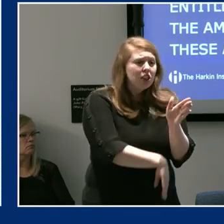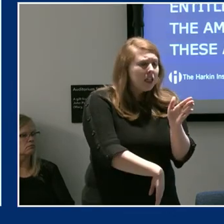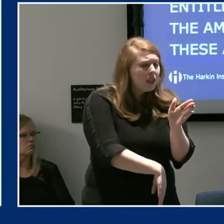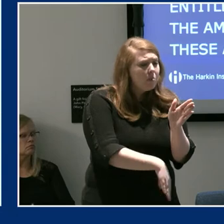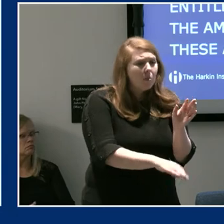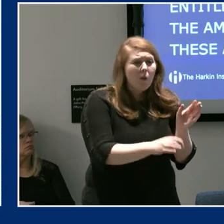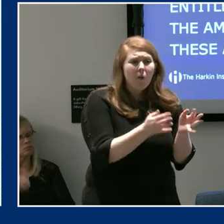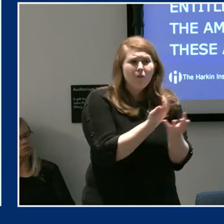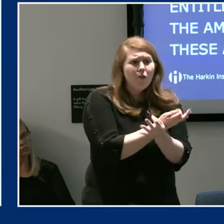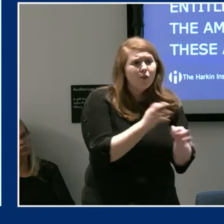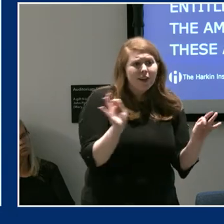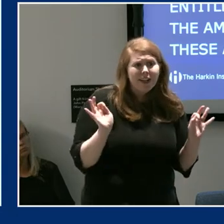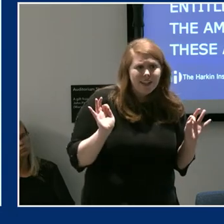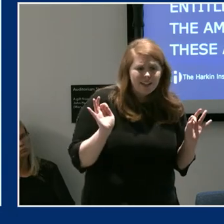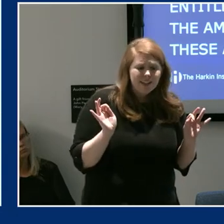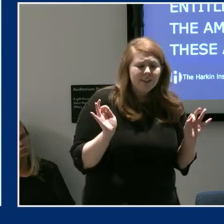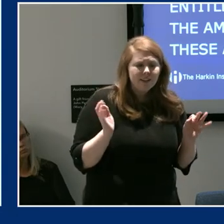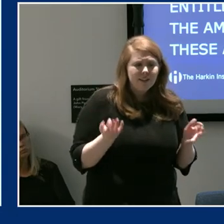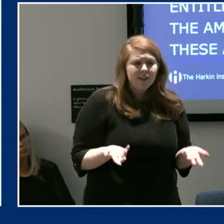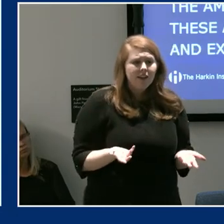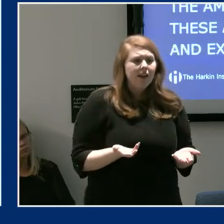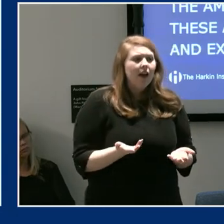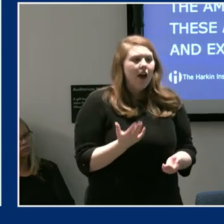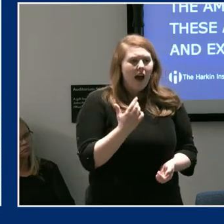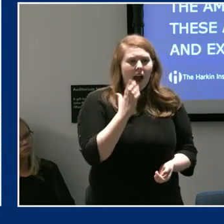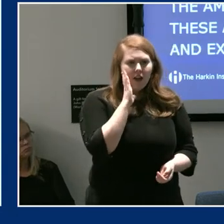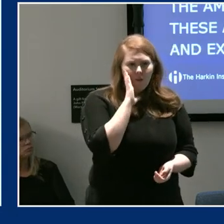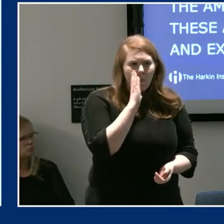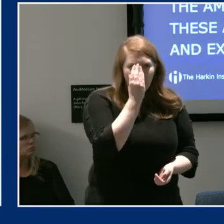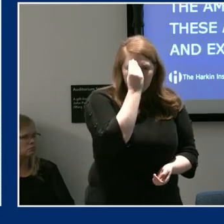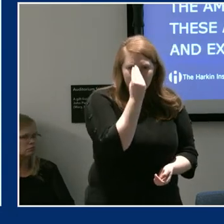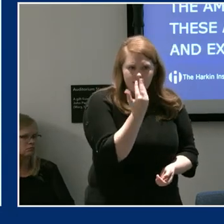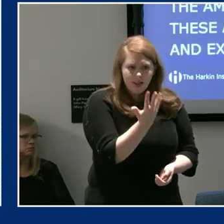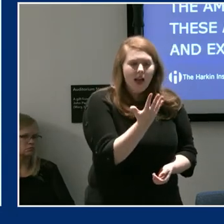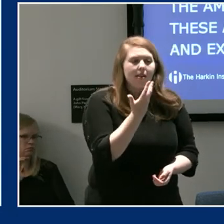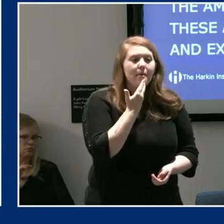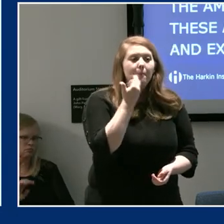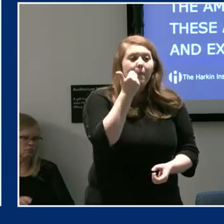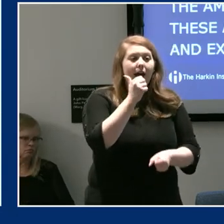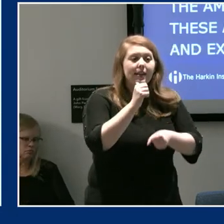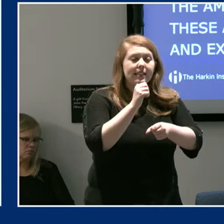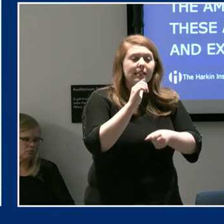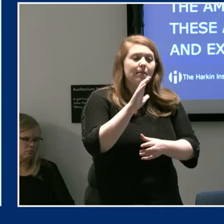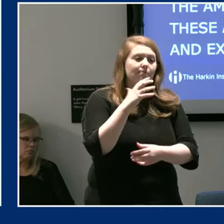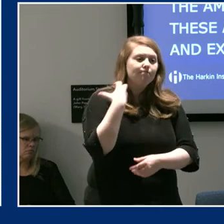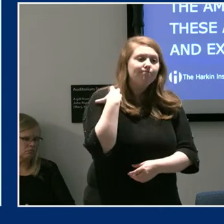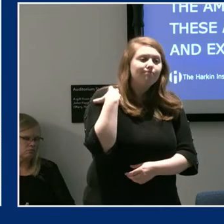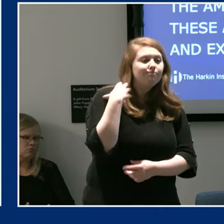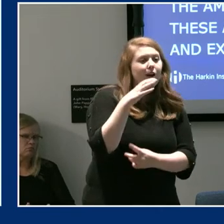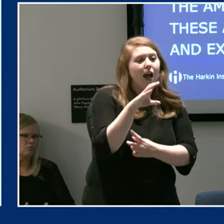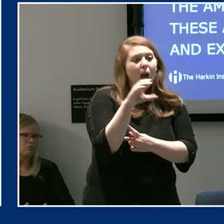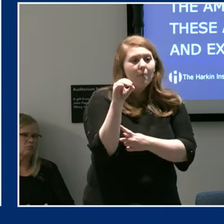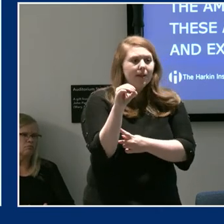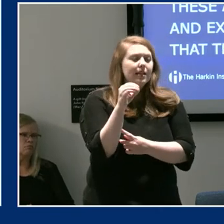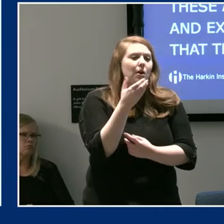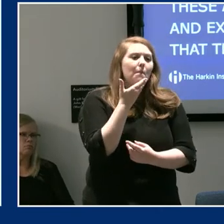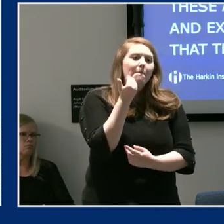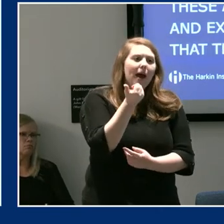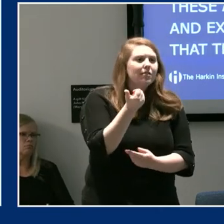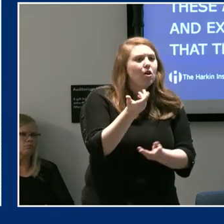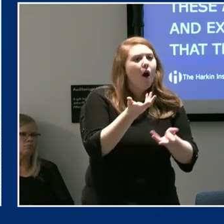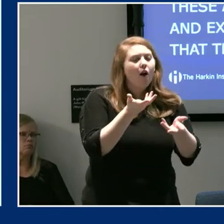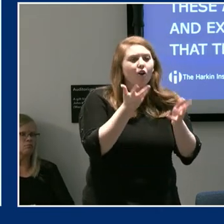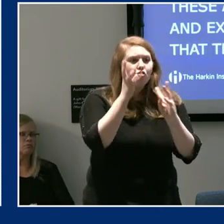no cost at all. I will note that the best employers are creative and collaborative